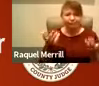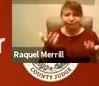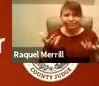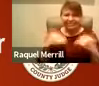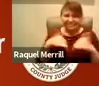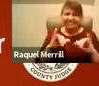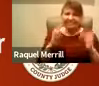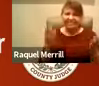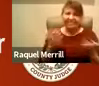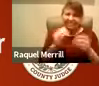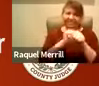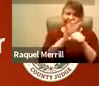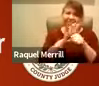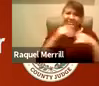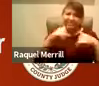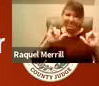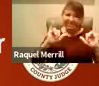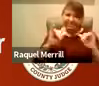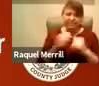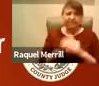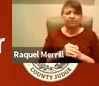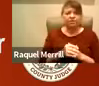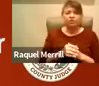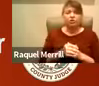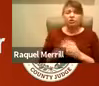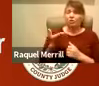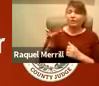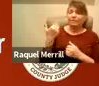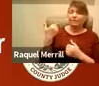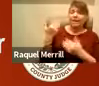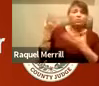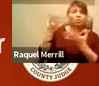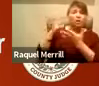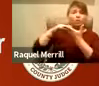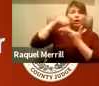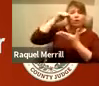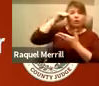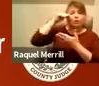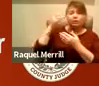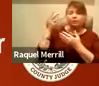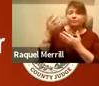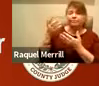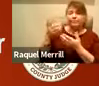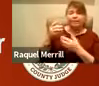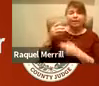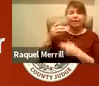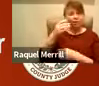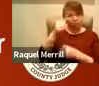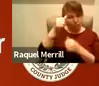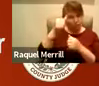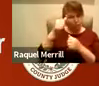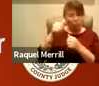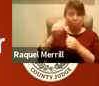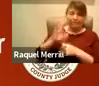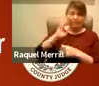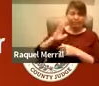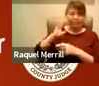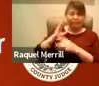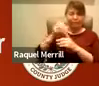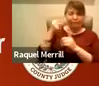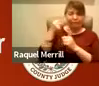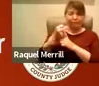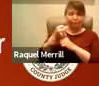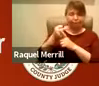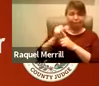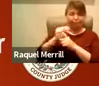here. And what have we learned in the past of what has happened to us? When this virus first hit us, we